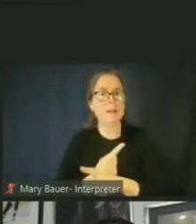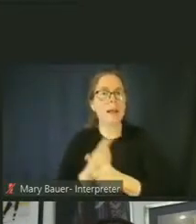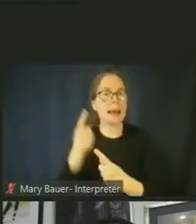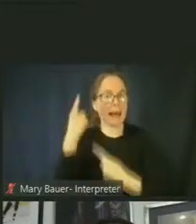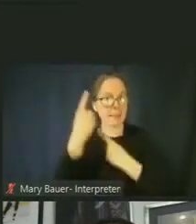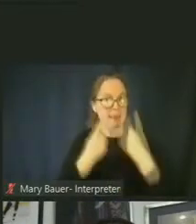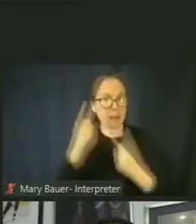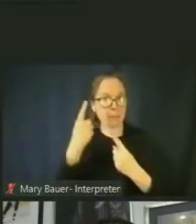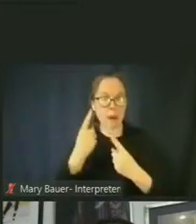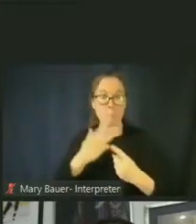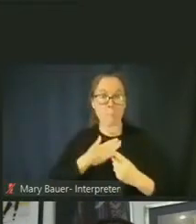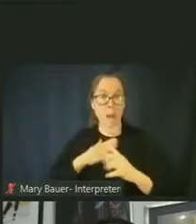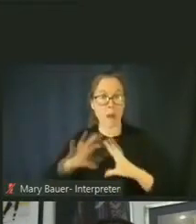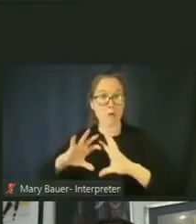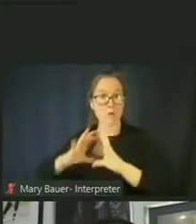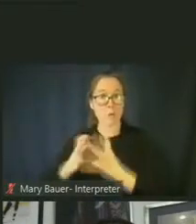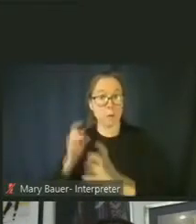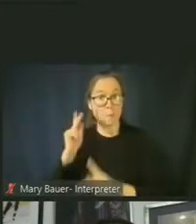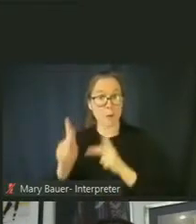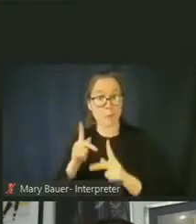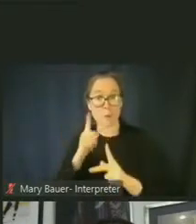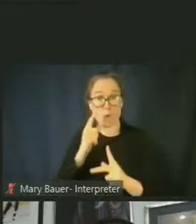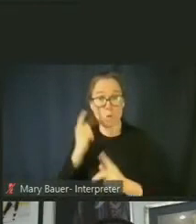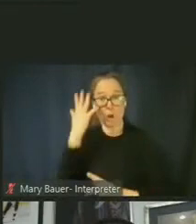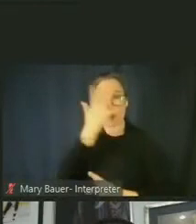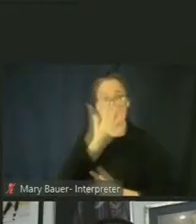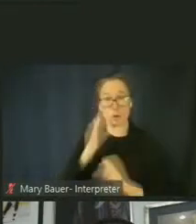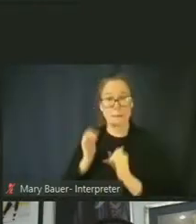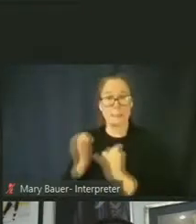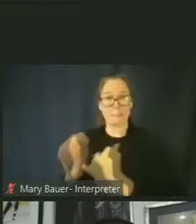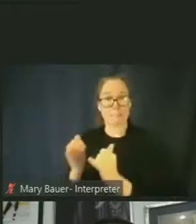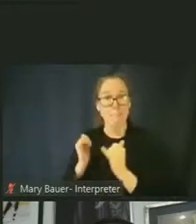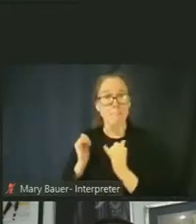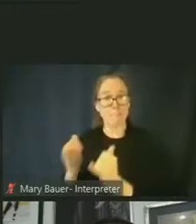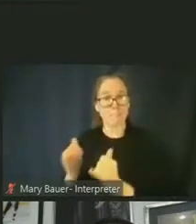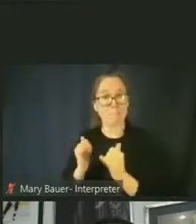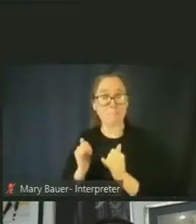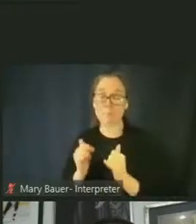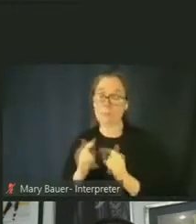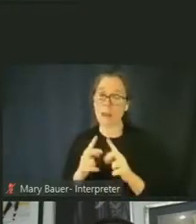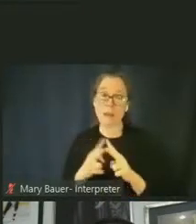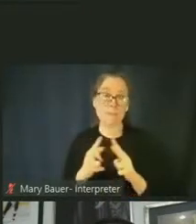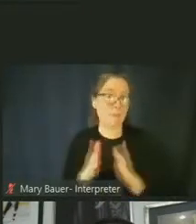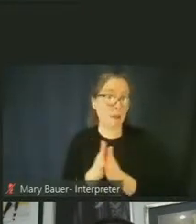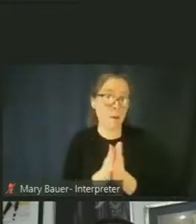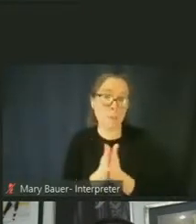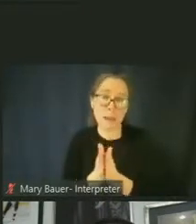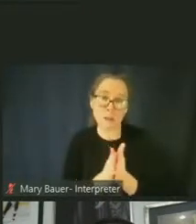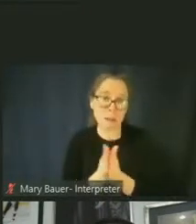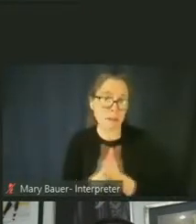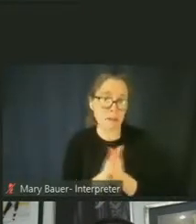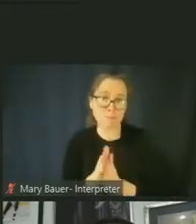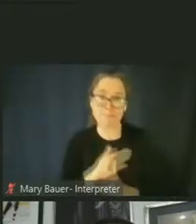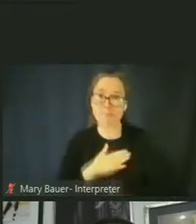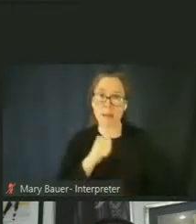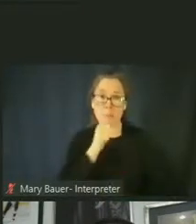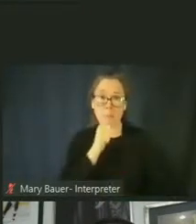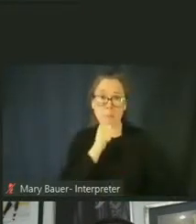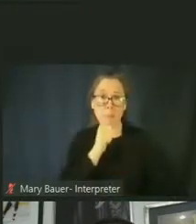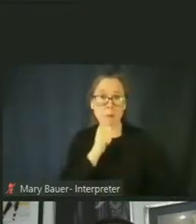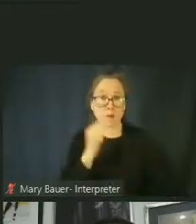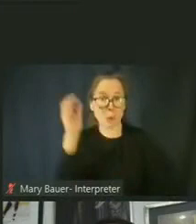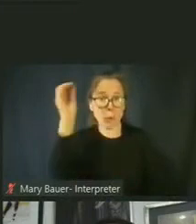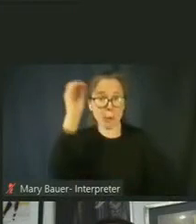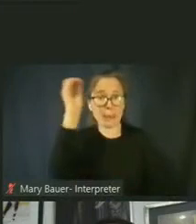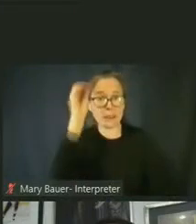like me. And really, I really say that with a lot of passion from a personal standpoint. But I do think